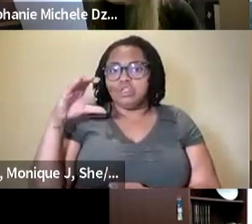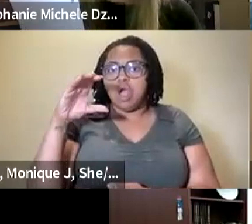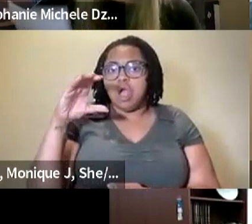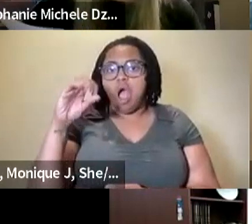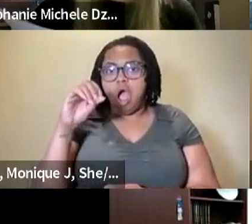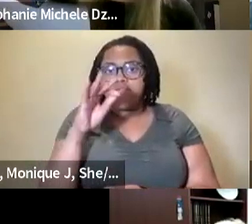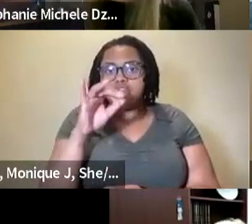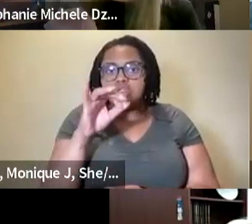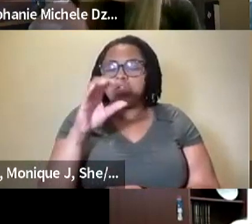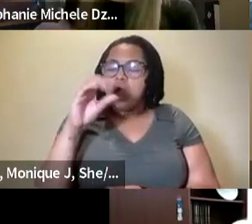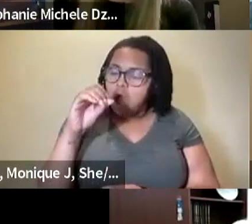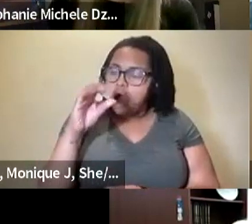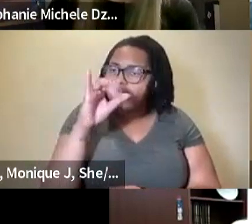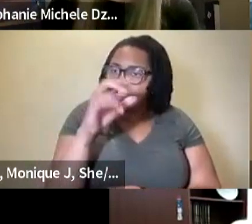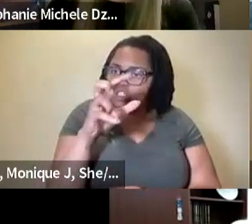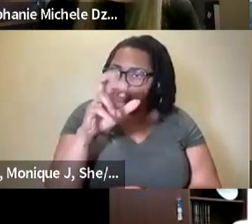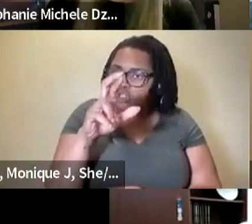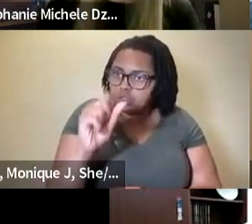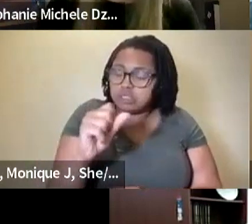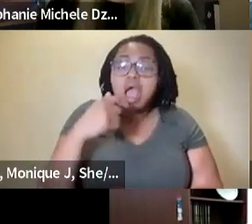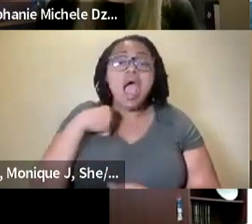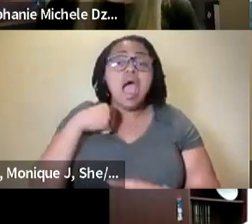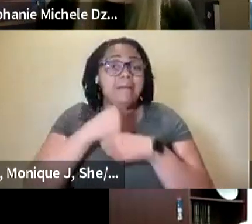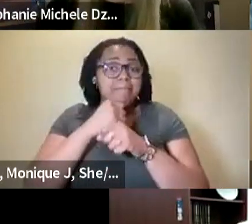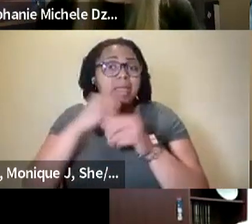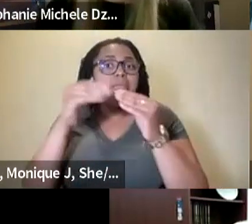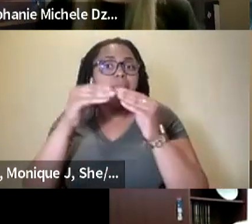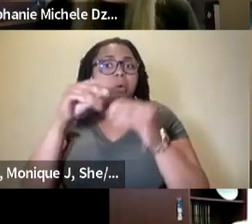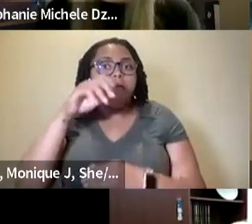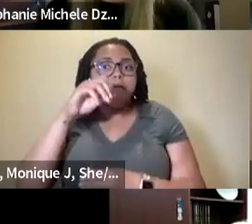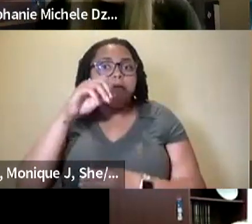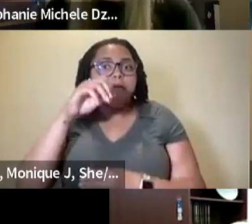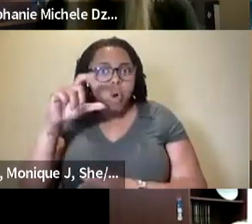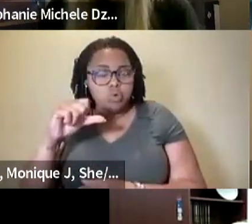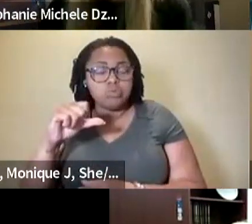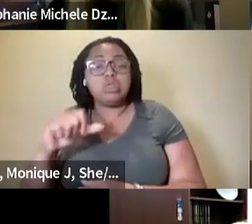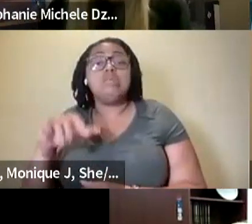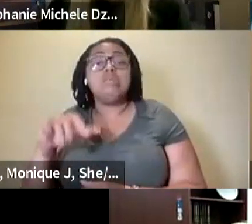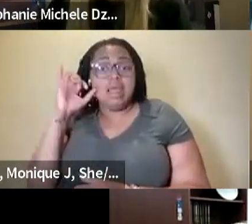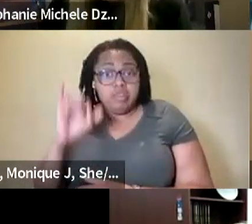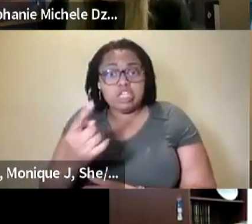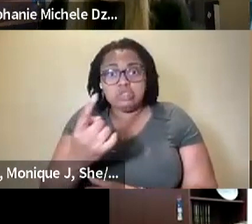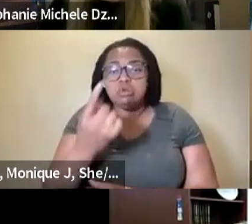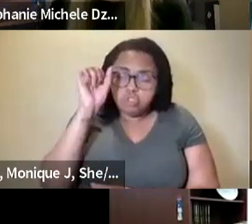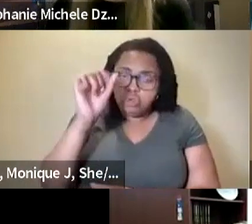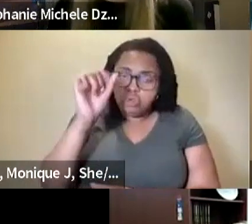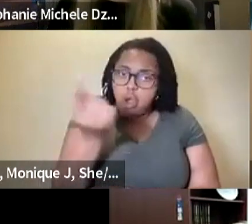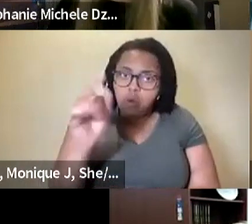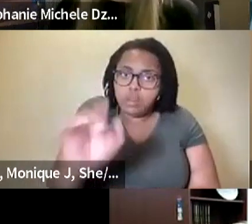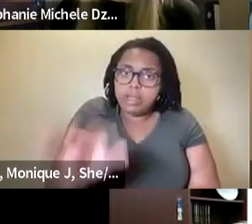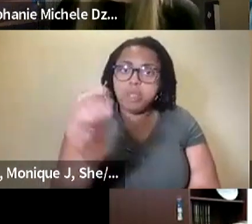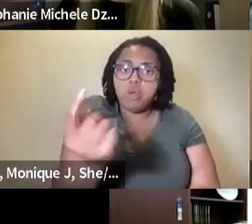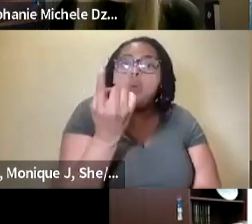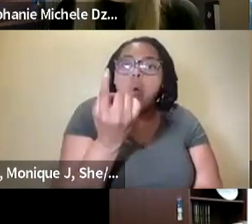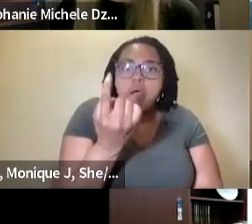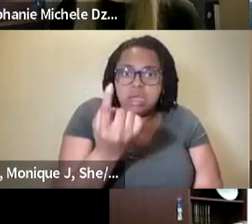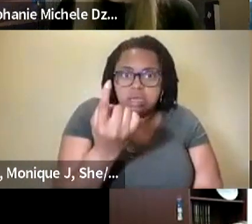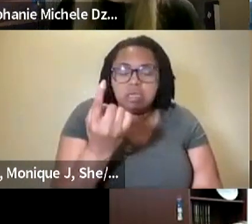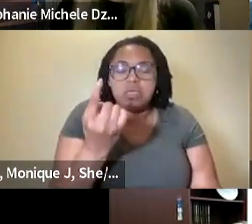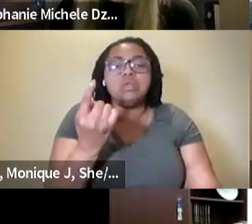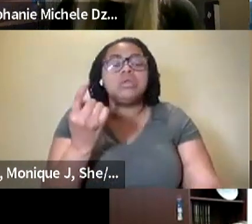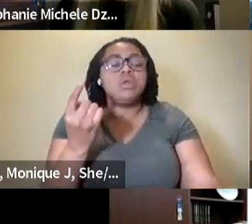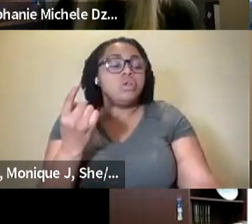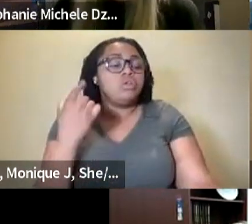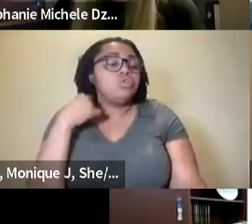for this. And with these, you really truly can only choose one. We are going to do these spot